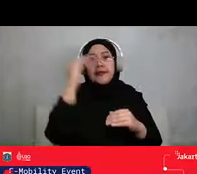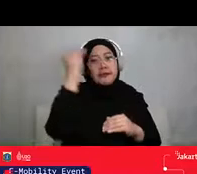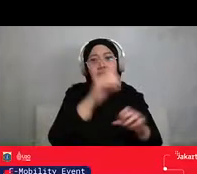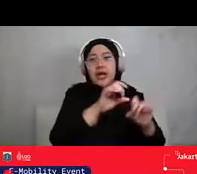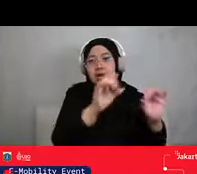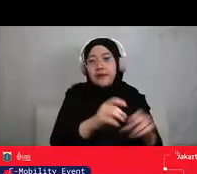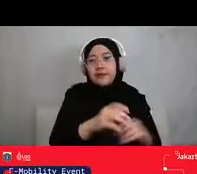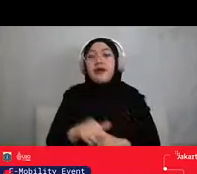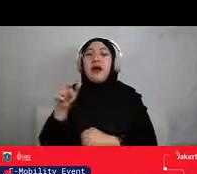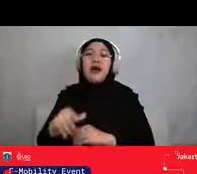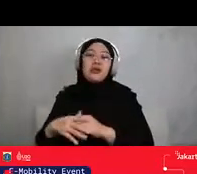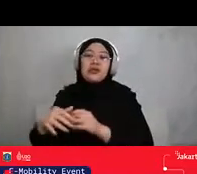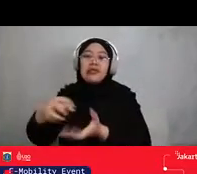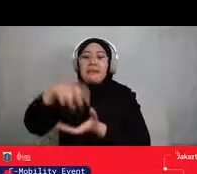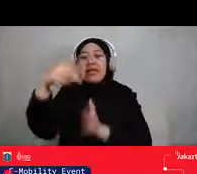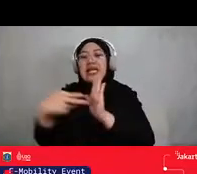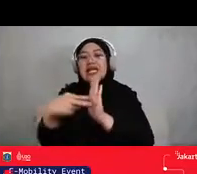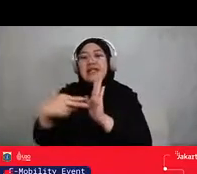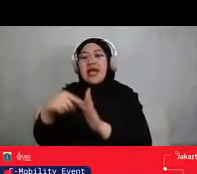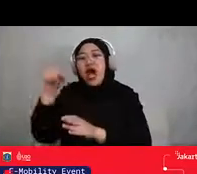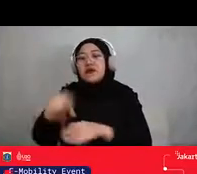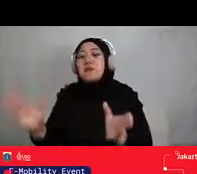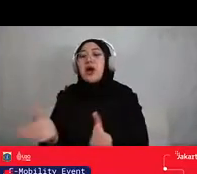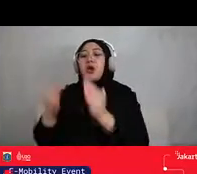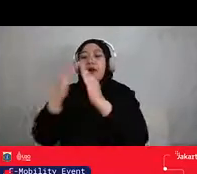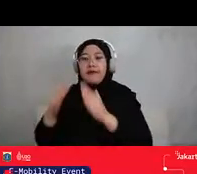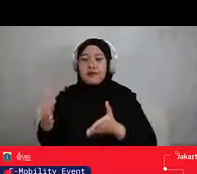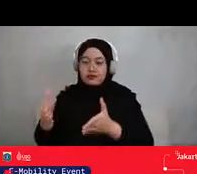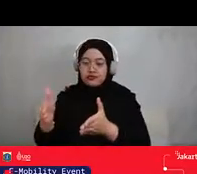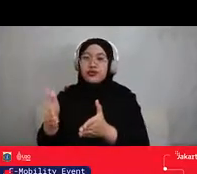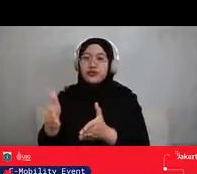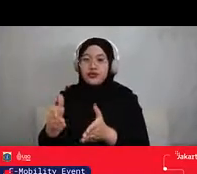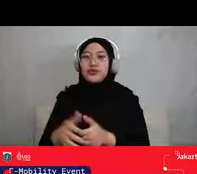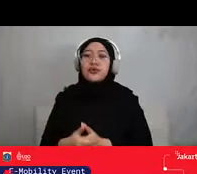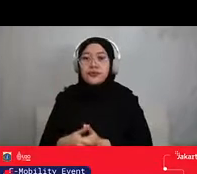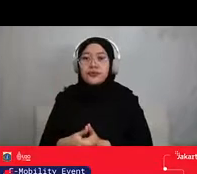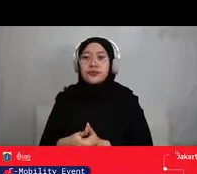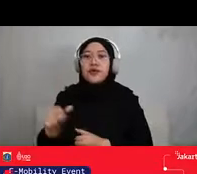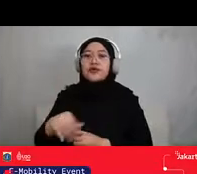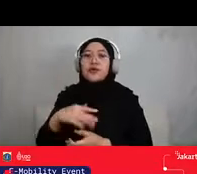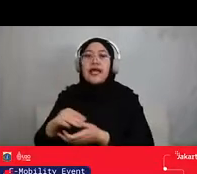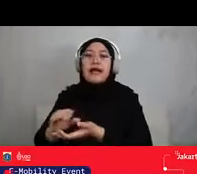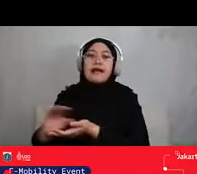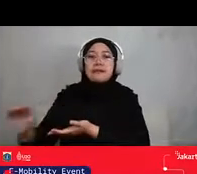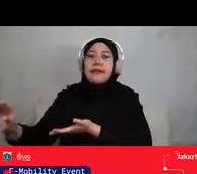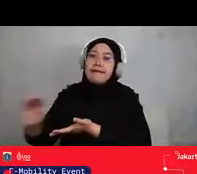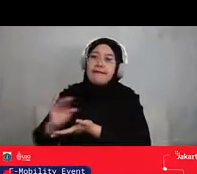for the charging facilities. So these are the additional investments that are required for electric buses. The major